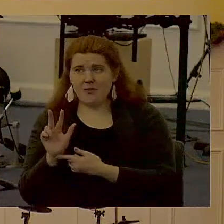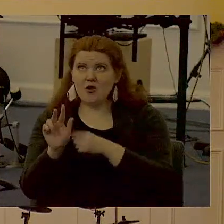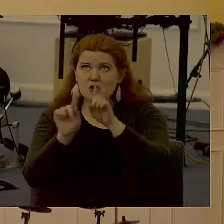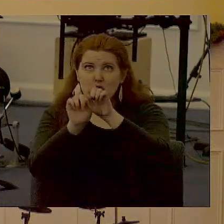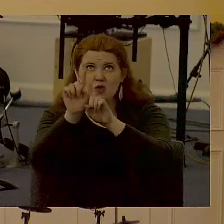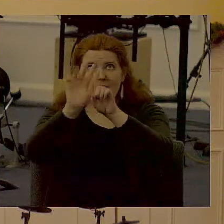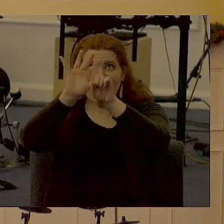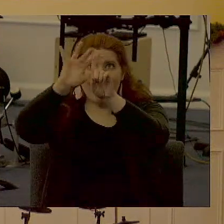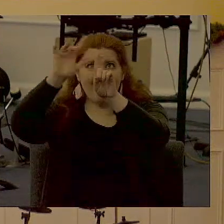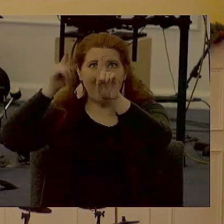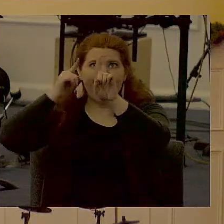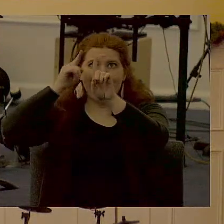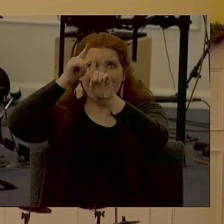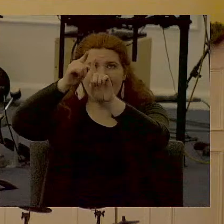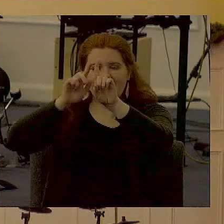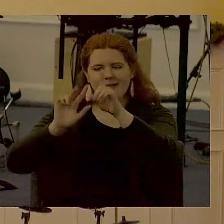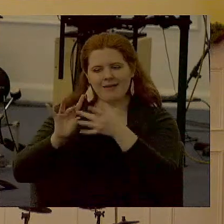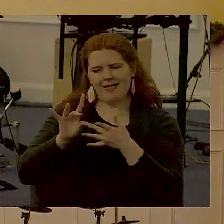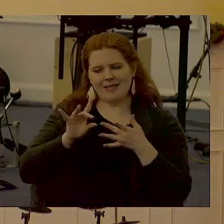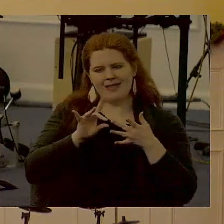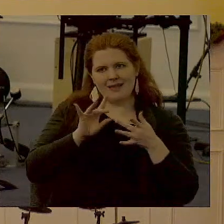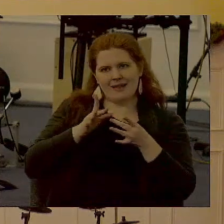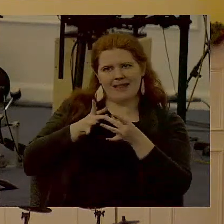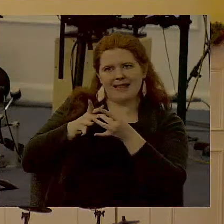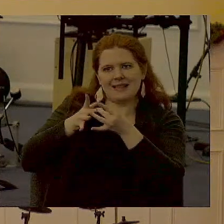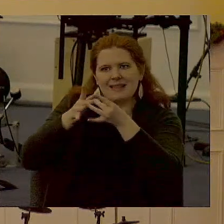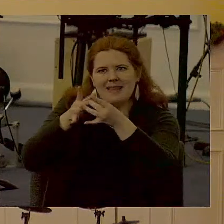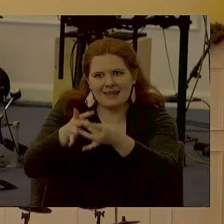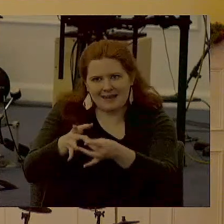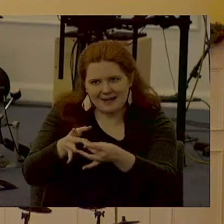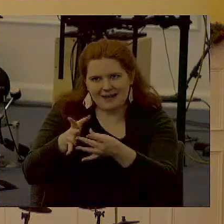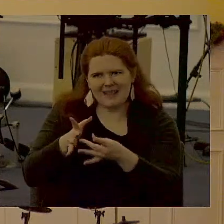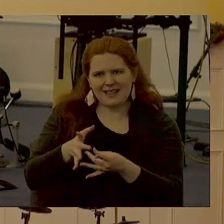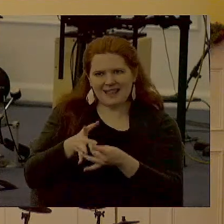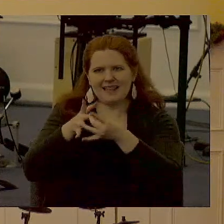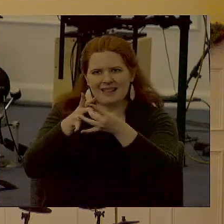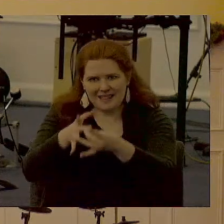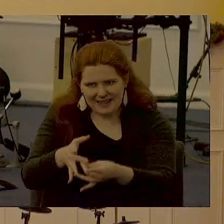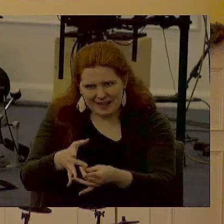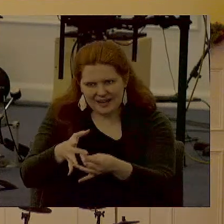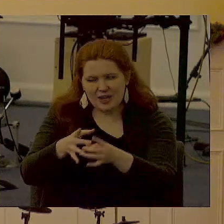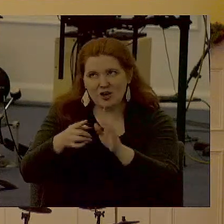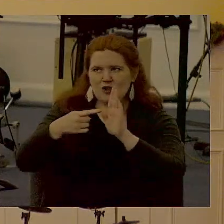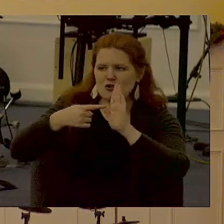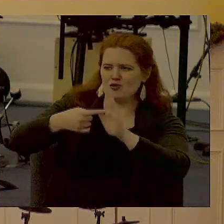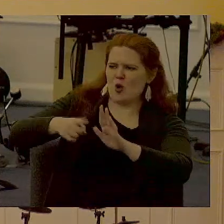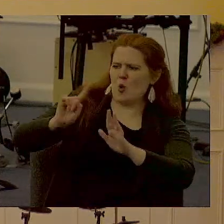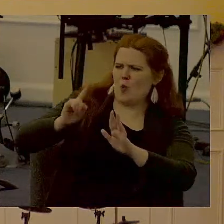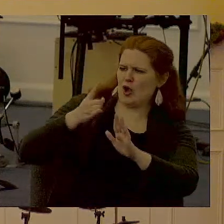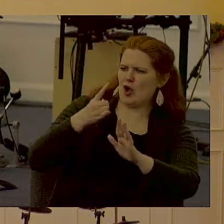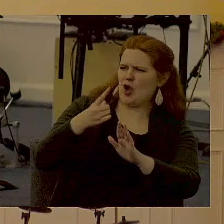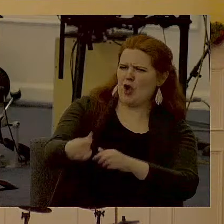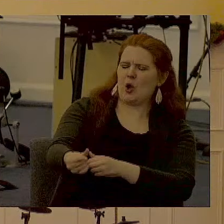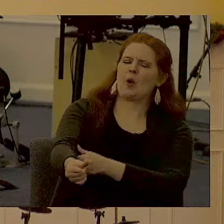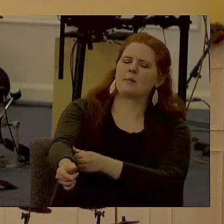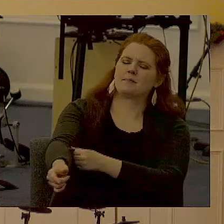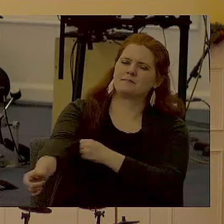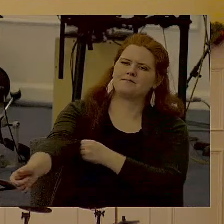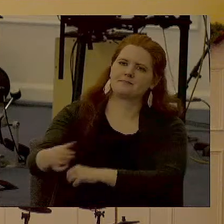in the sky to lead them and guide them and show them where they were supposed to go.